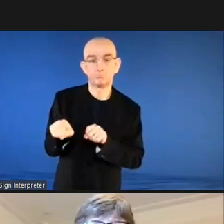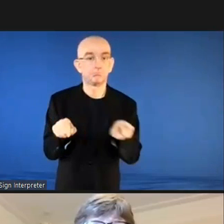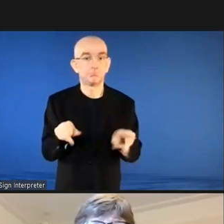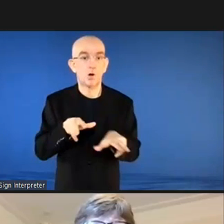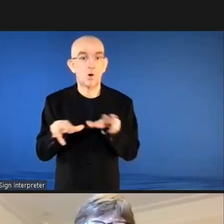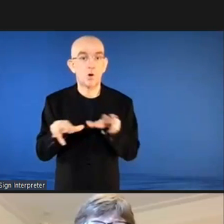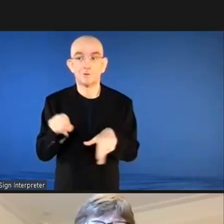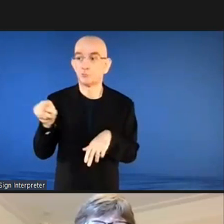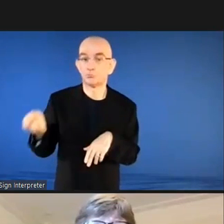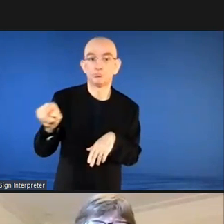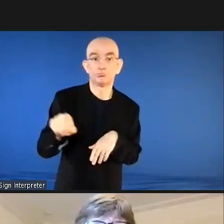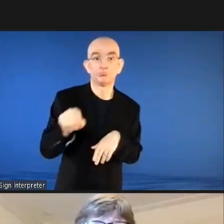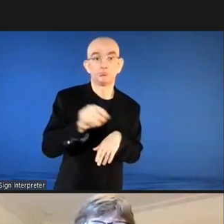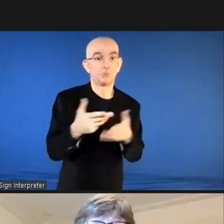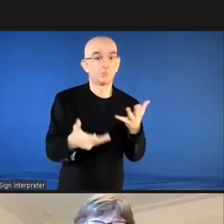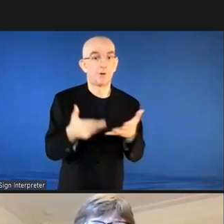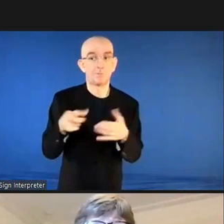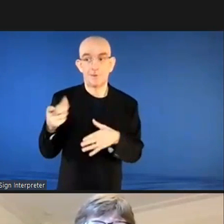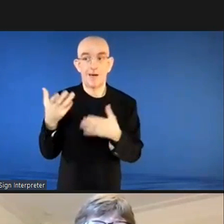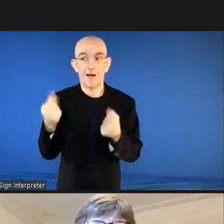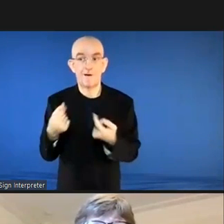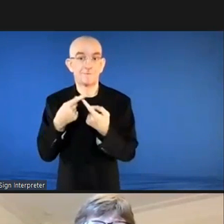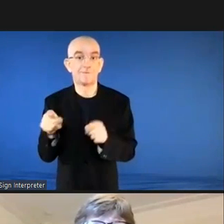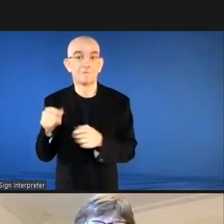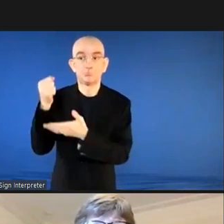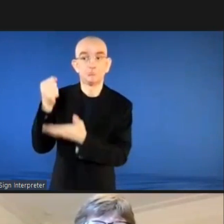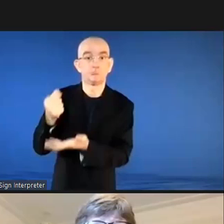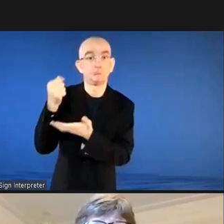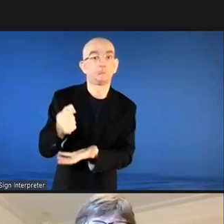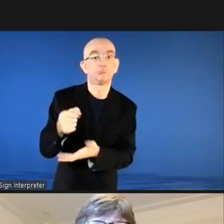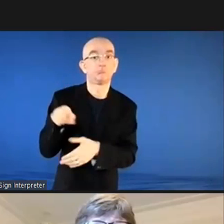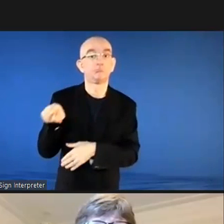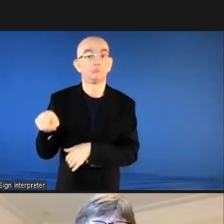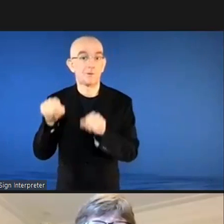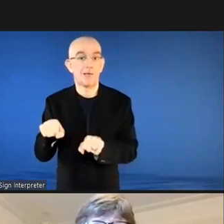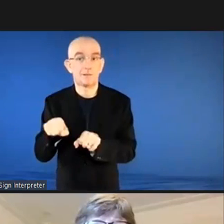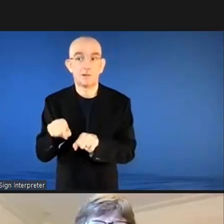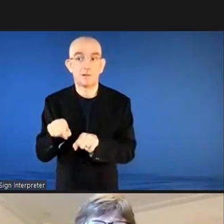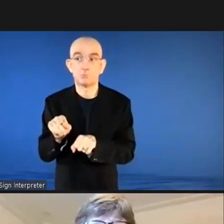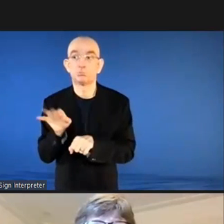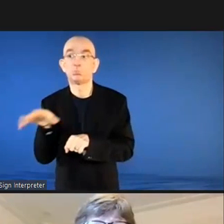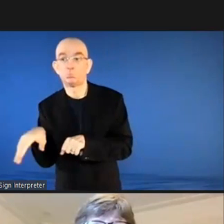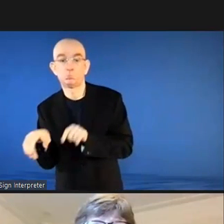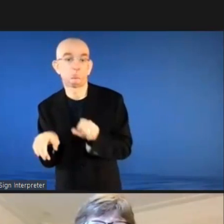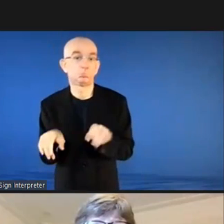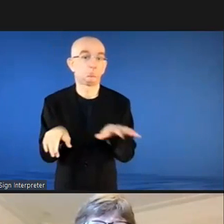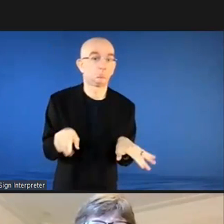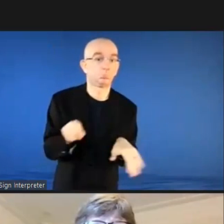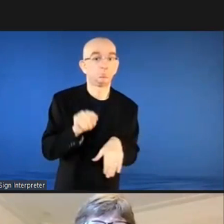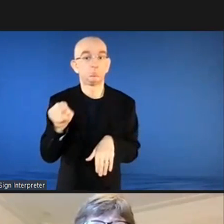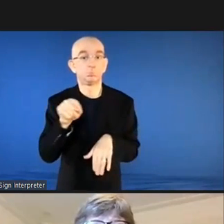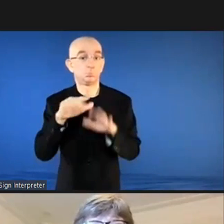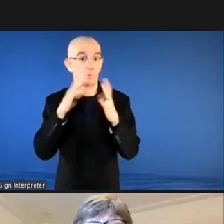you know, physically available in other parts of the world. But we would not